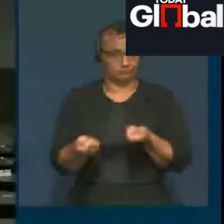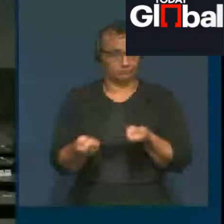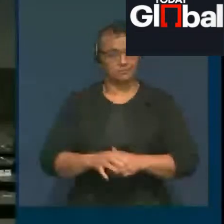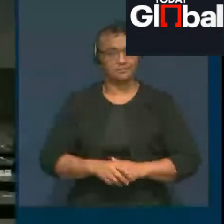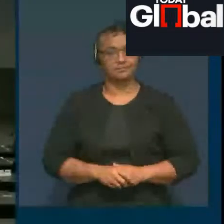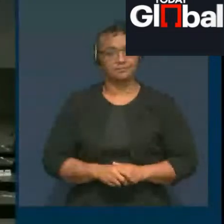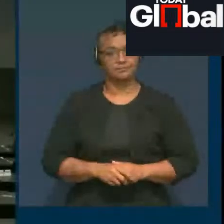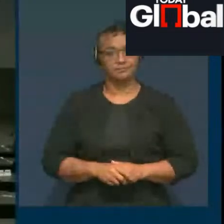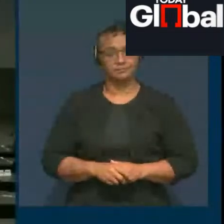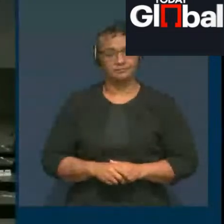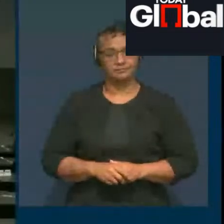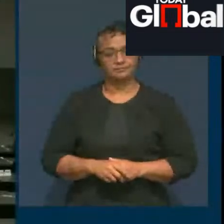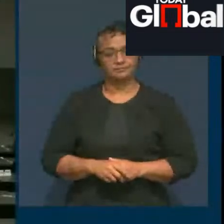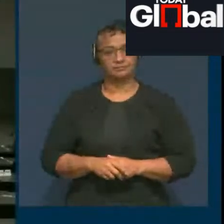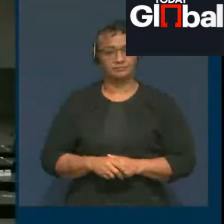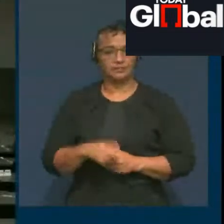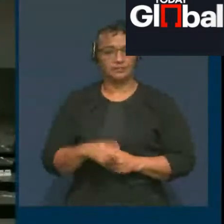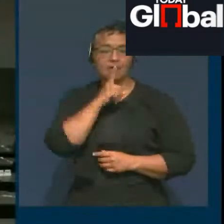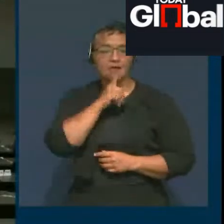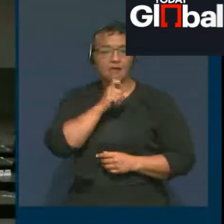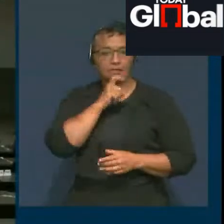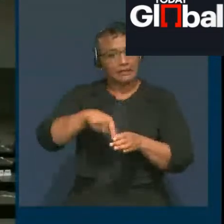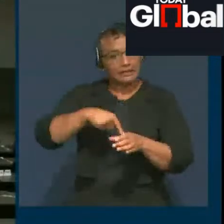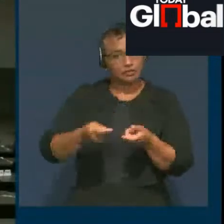Representative of the Ministry of the Interior.